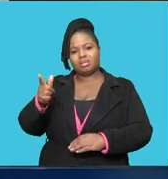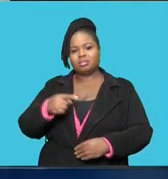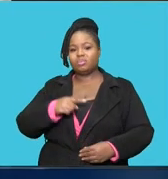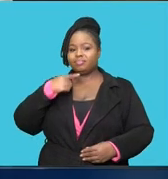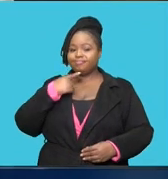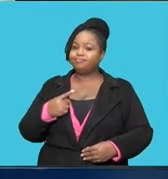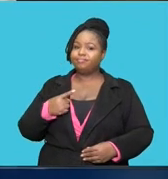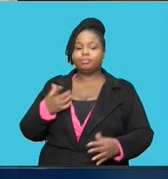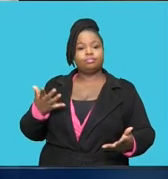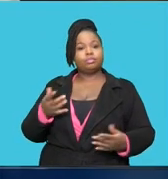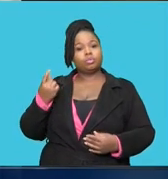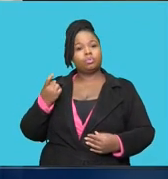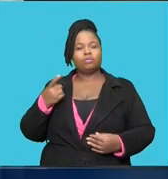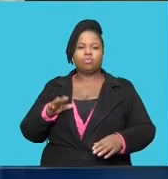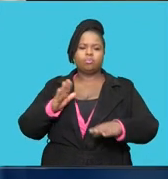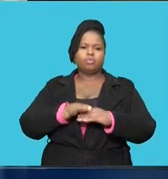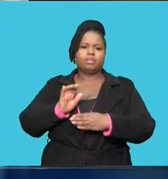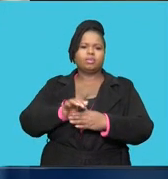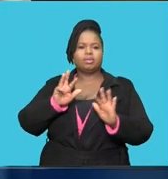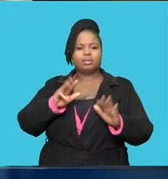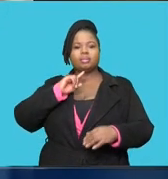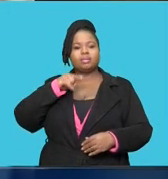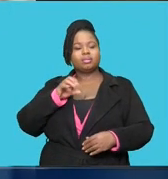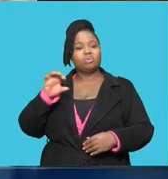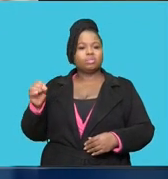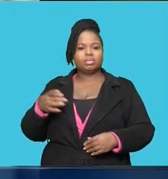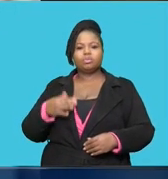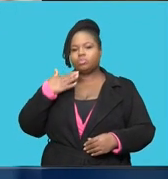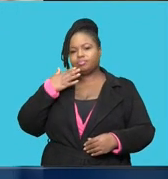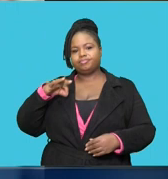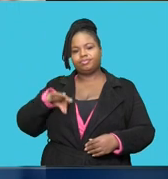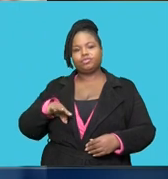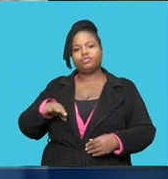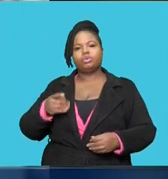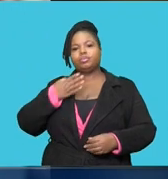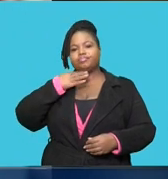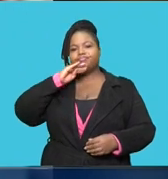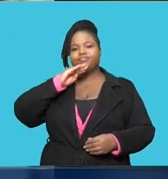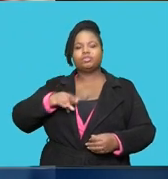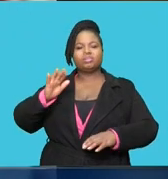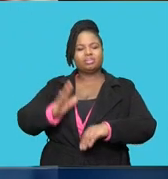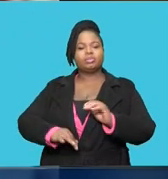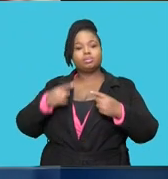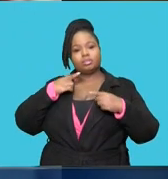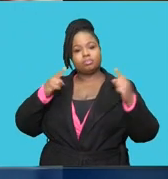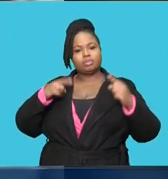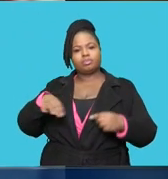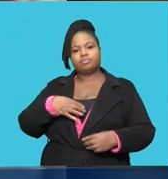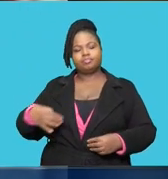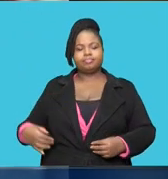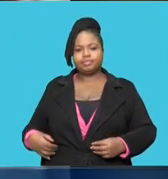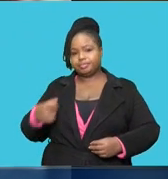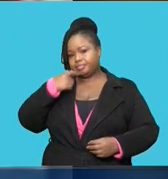that Jacob Zuma is one of more than 9,000 prisoners who benefited from the remission of sentences announced by President